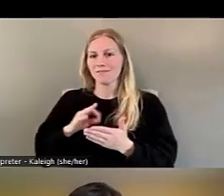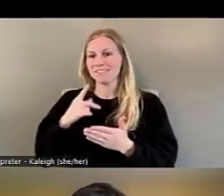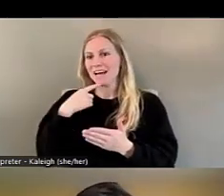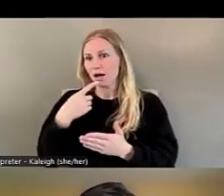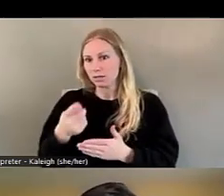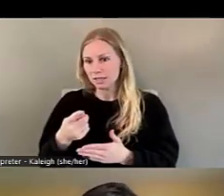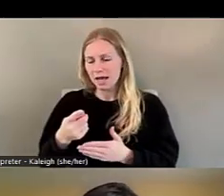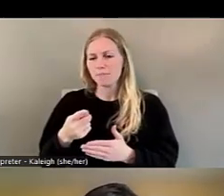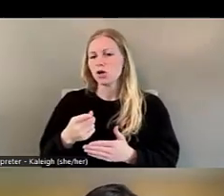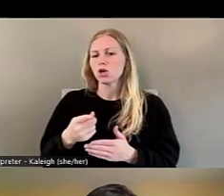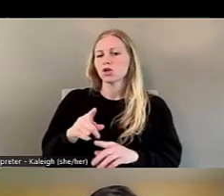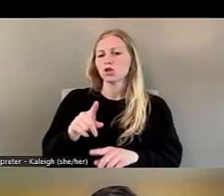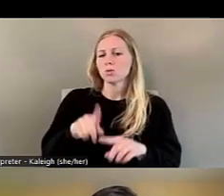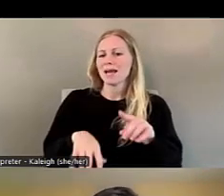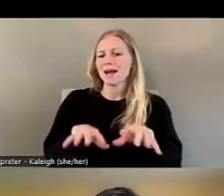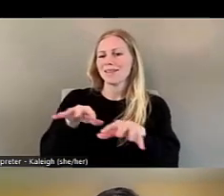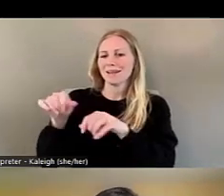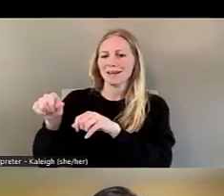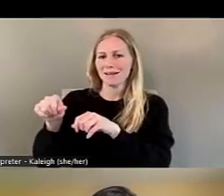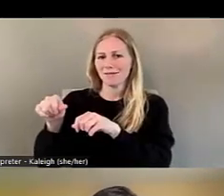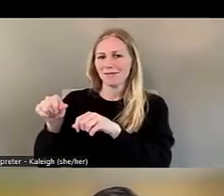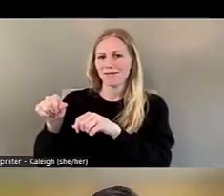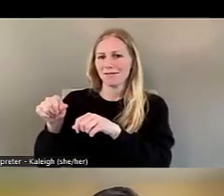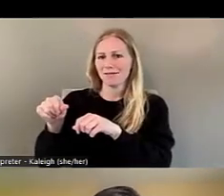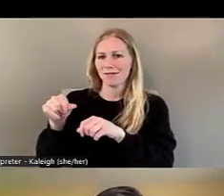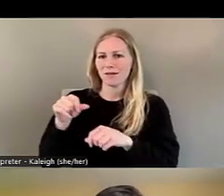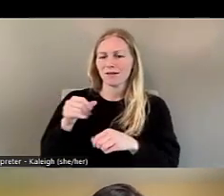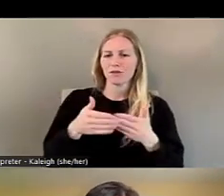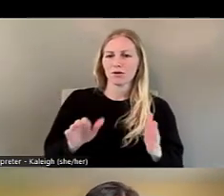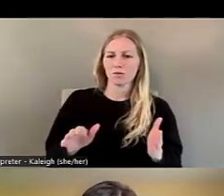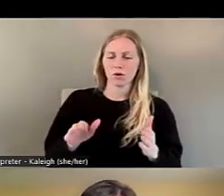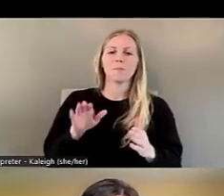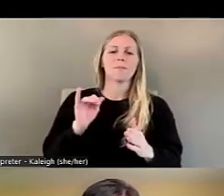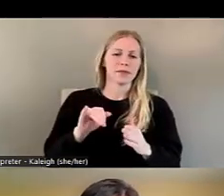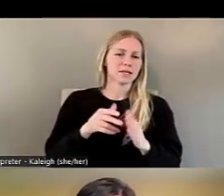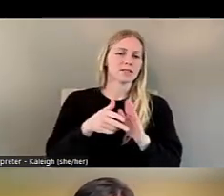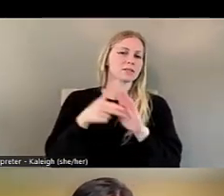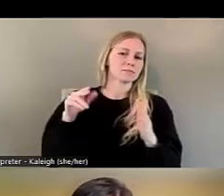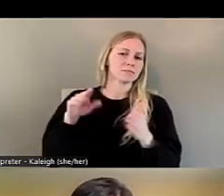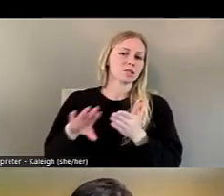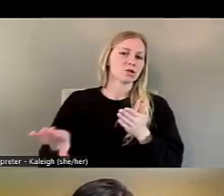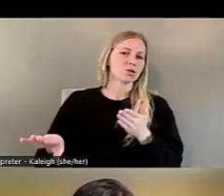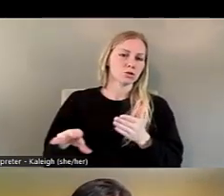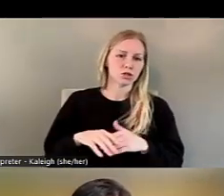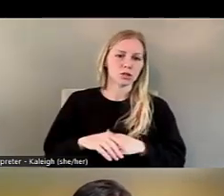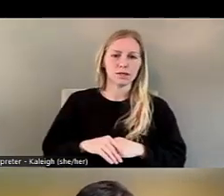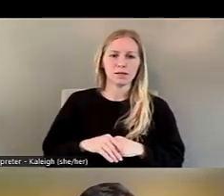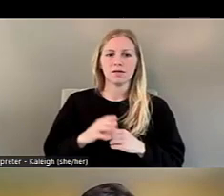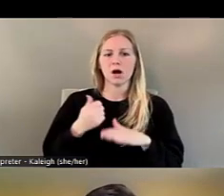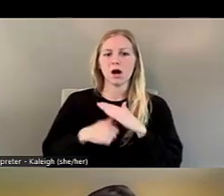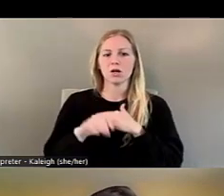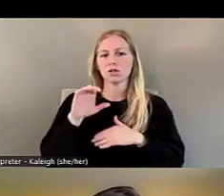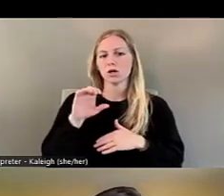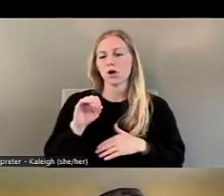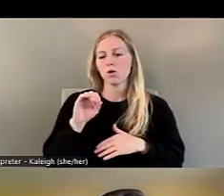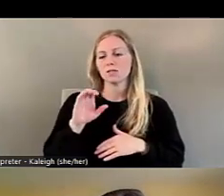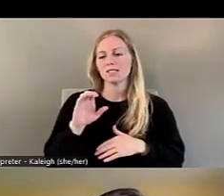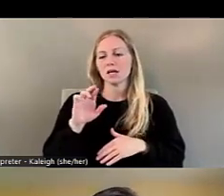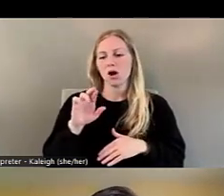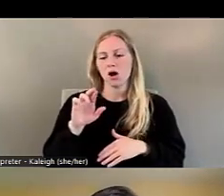that they're not able to leave a room or area. So that is considered seclusion under the OCR federal